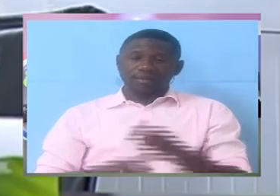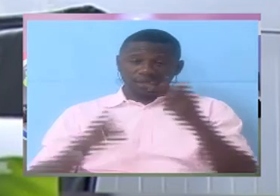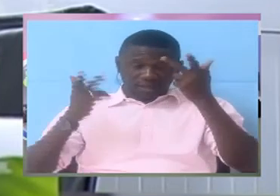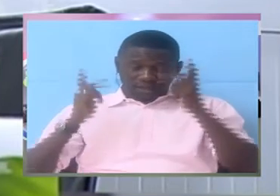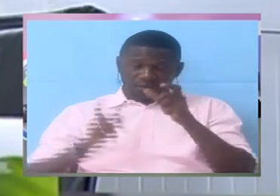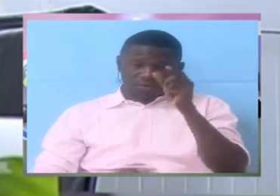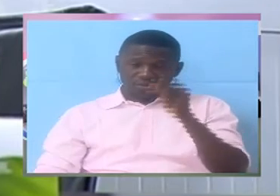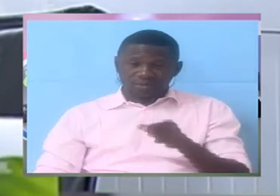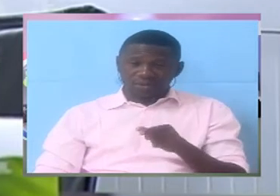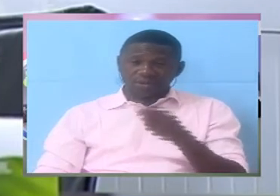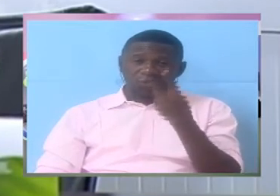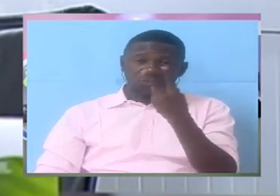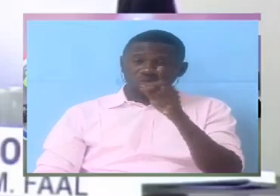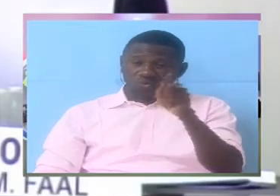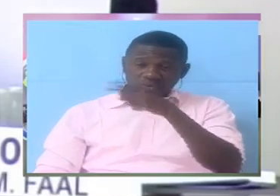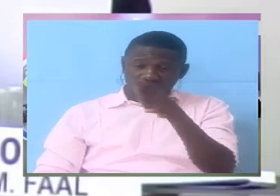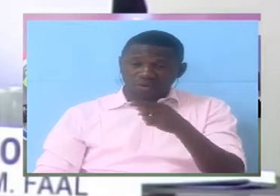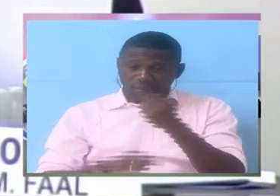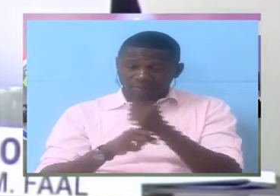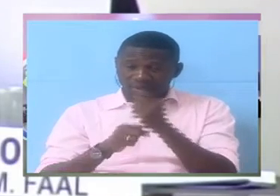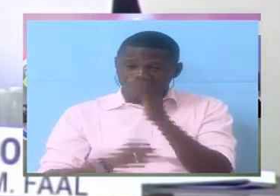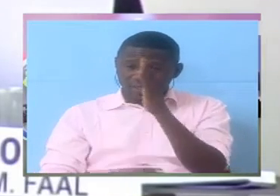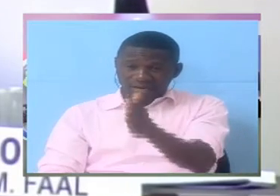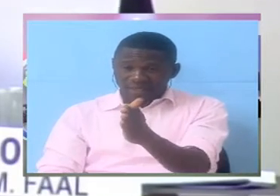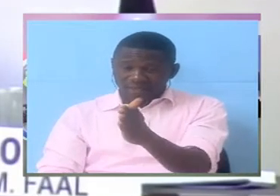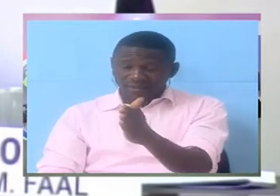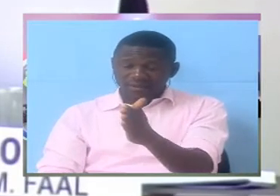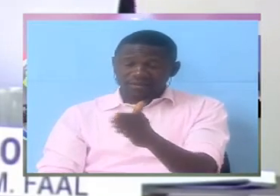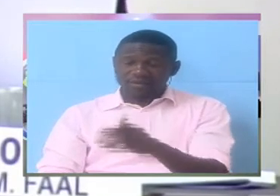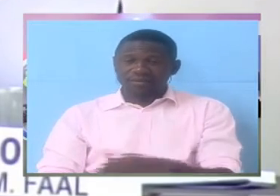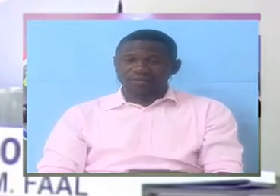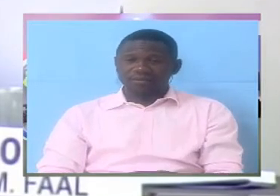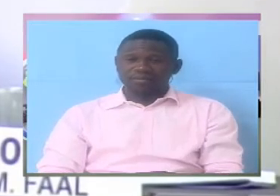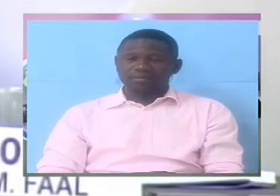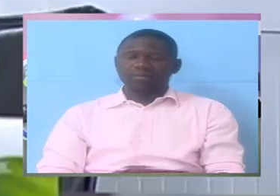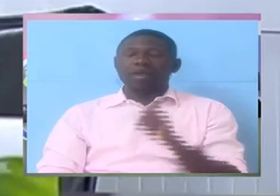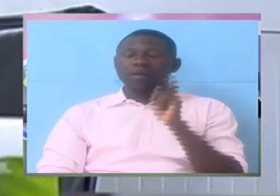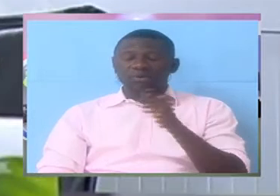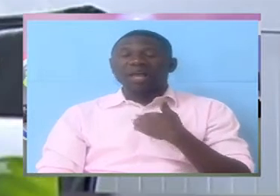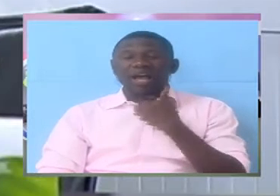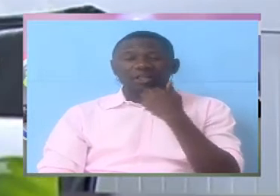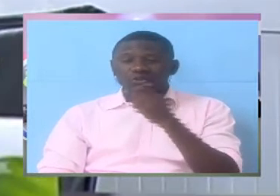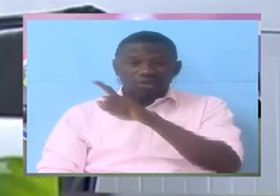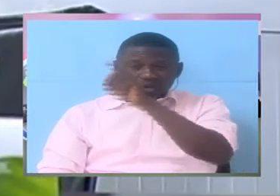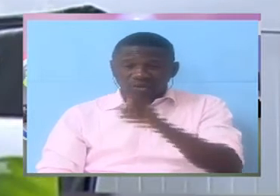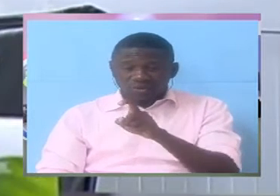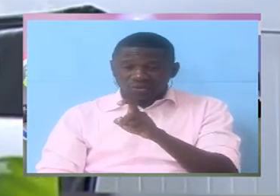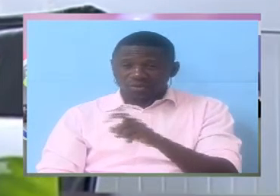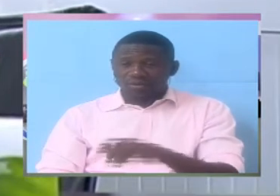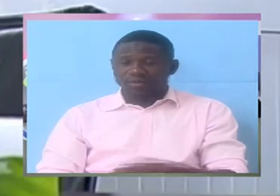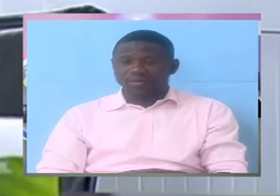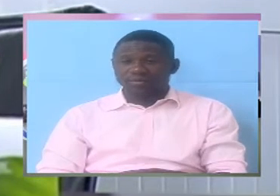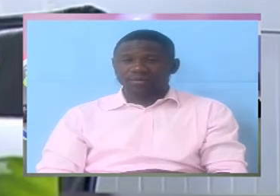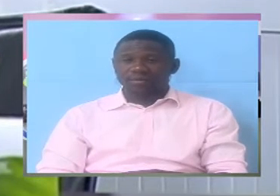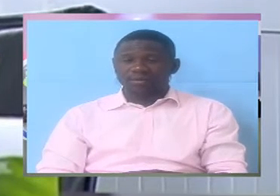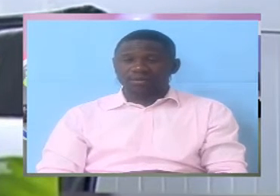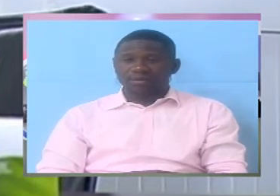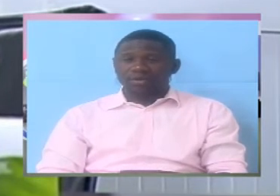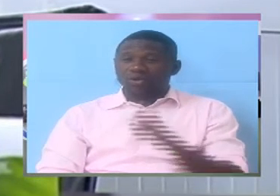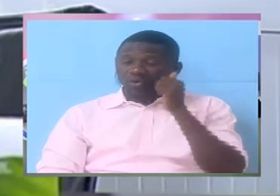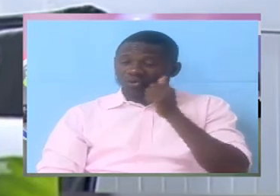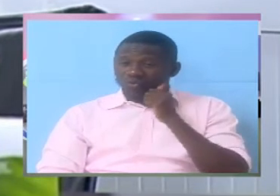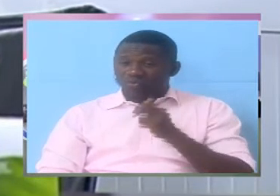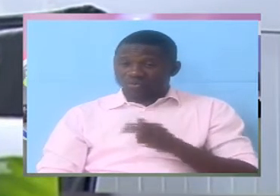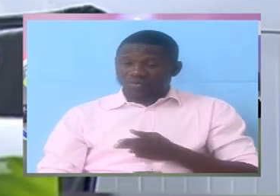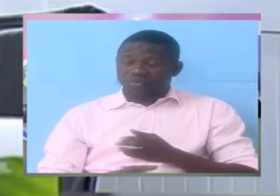fula fositonya ufositilin nole bang. I should ask you that question. Bringing, getting the barrel of the gun, bringing an